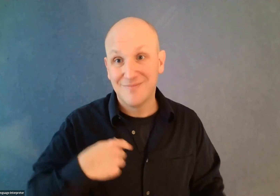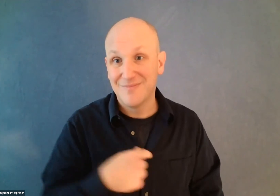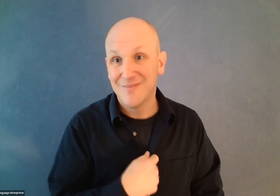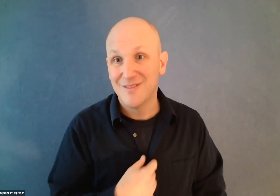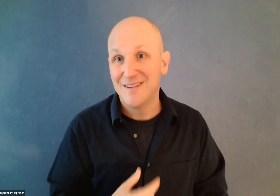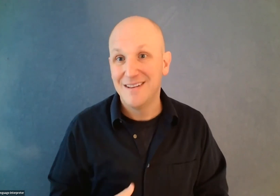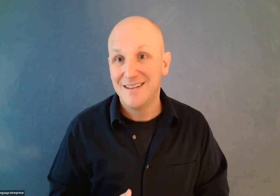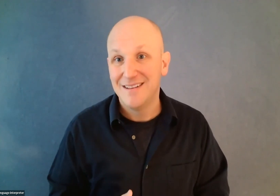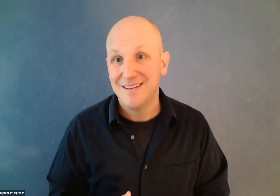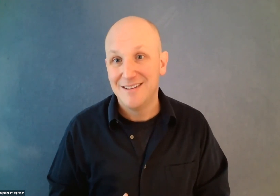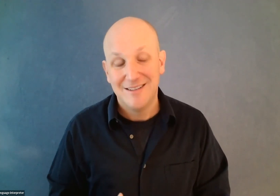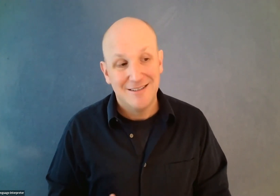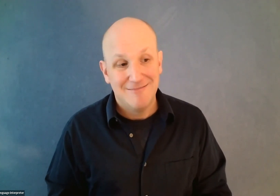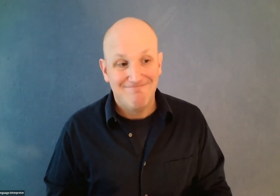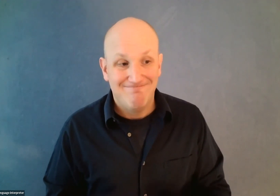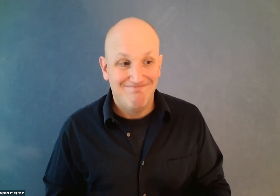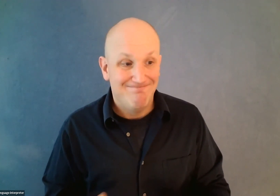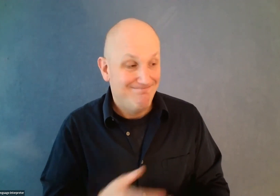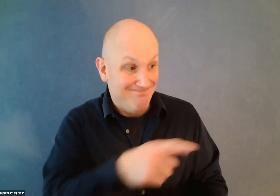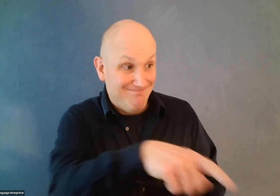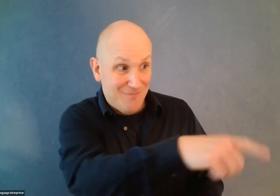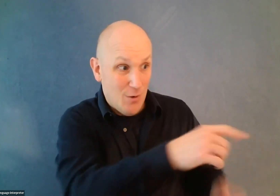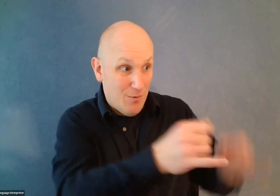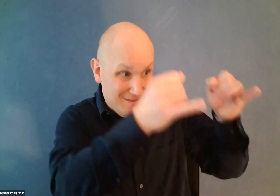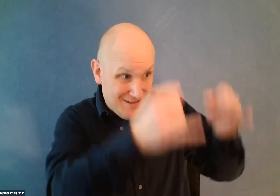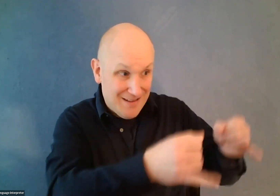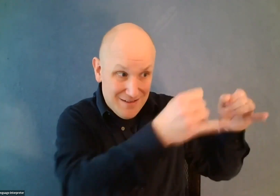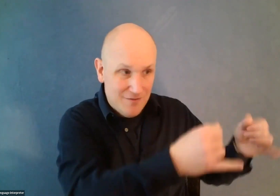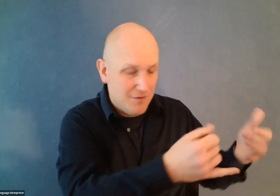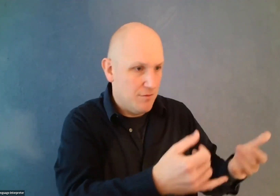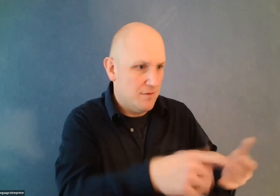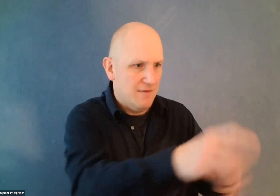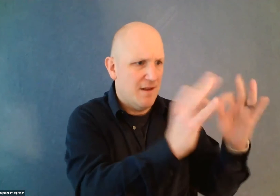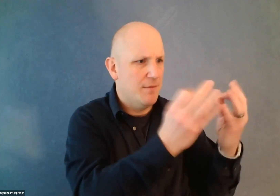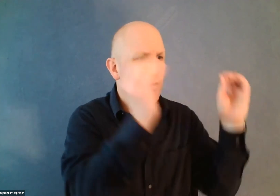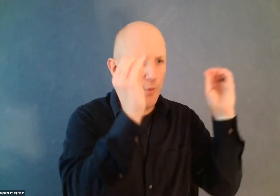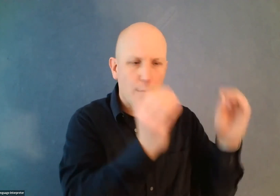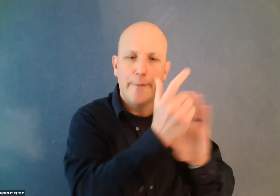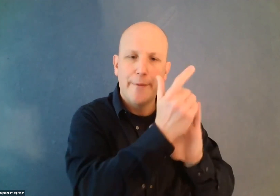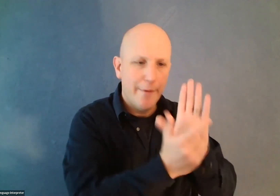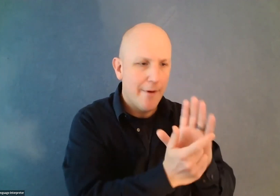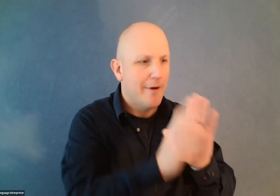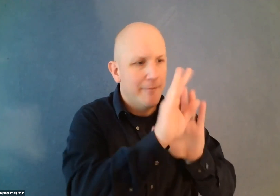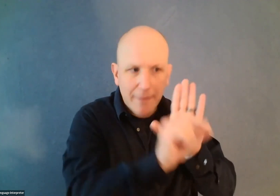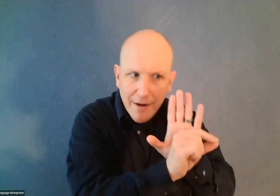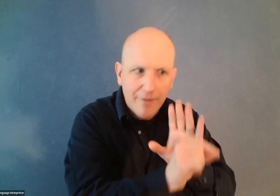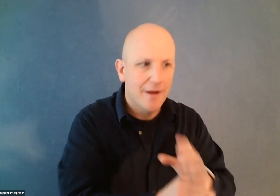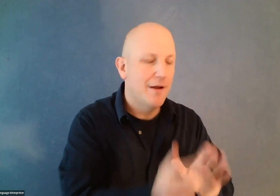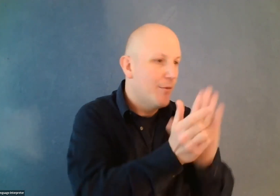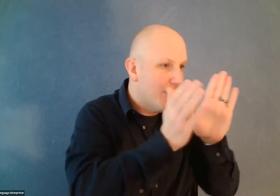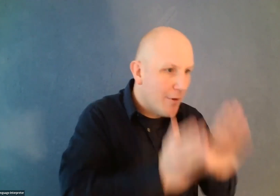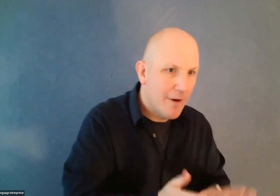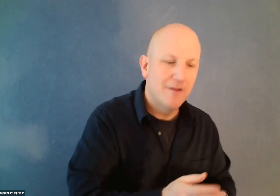that individuals in our area who maybe don't have lawyers in their family or don't recognize always that law is an